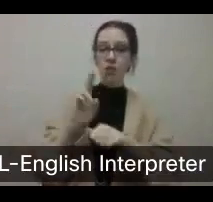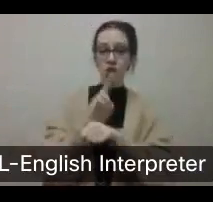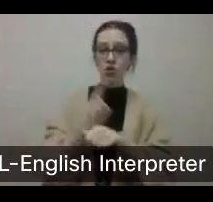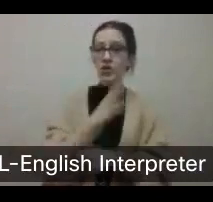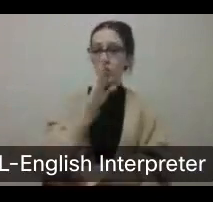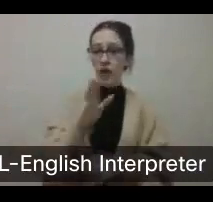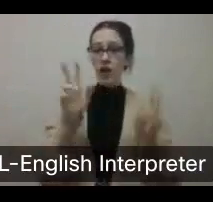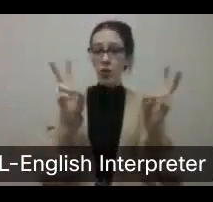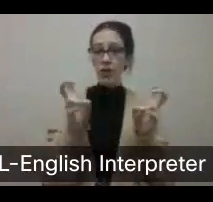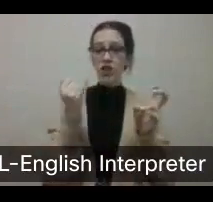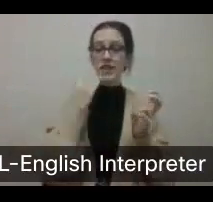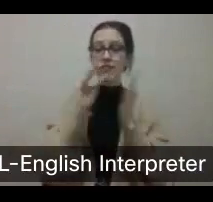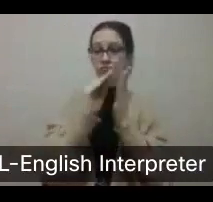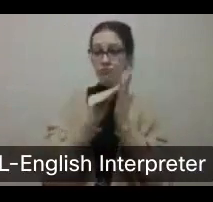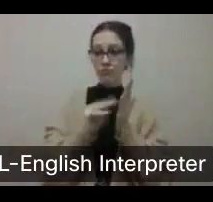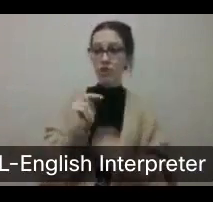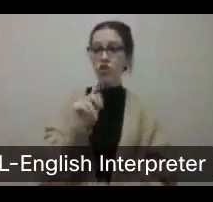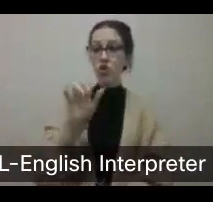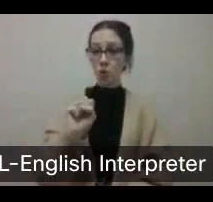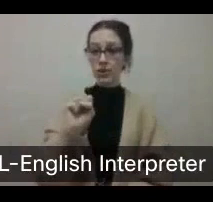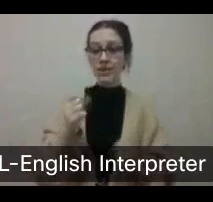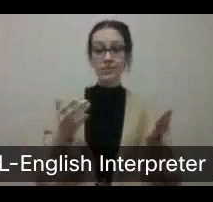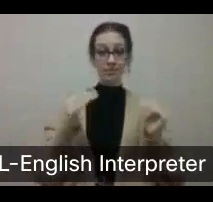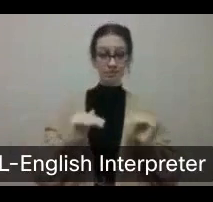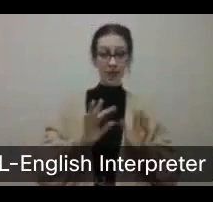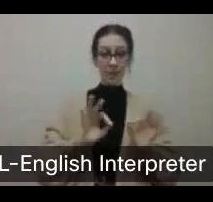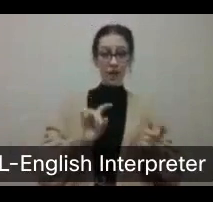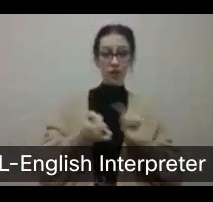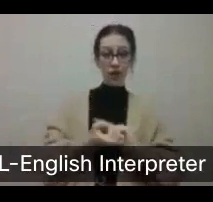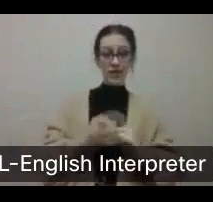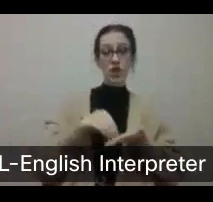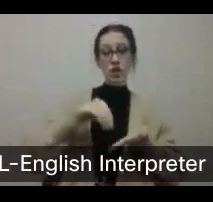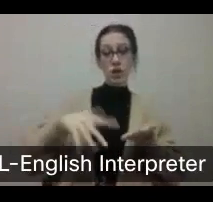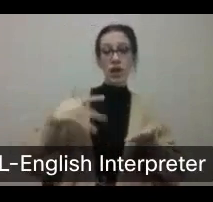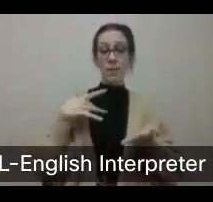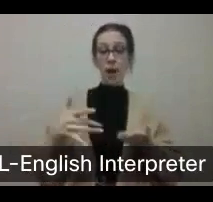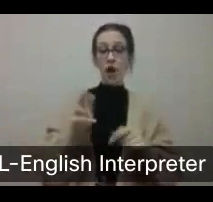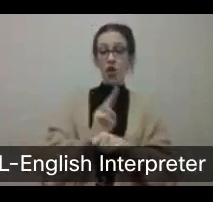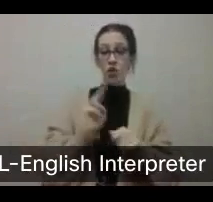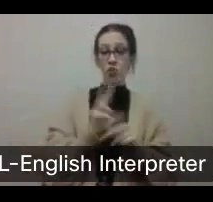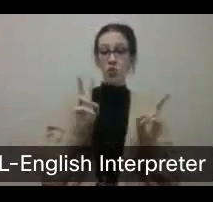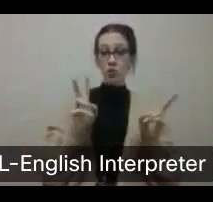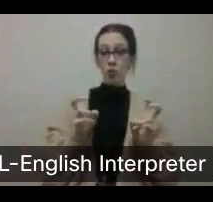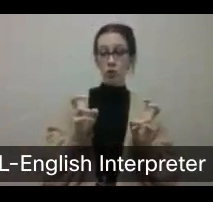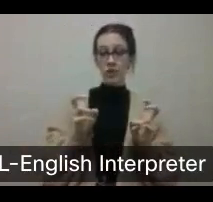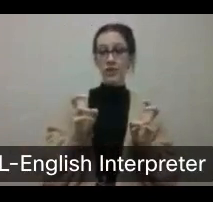notes. In the paraphrase, the person who wrote this has written, students often use quotes while